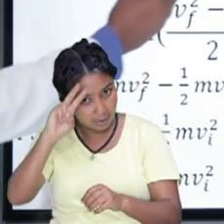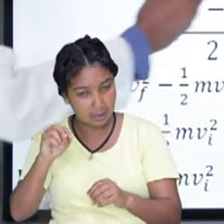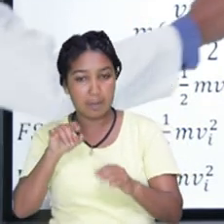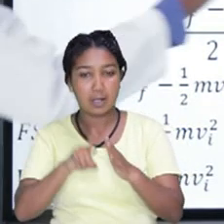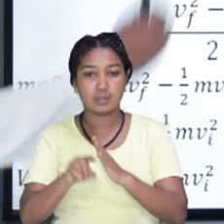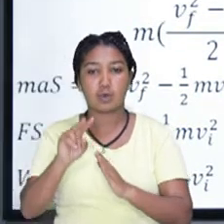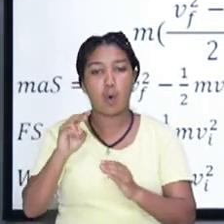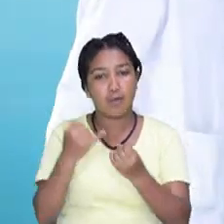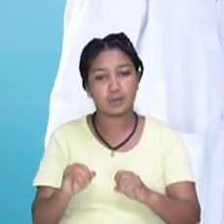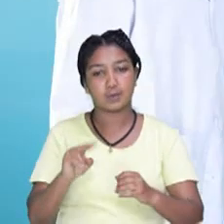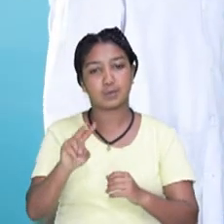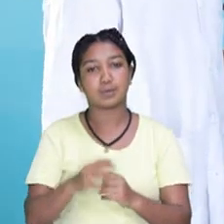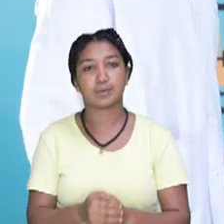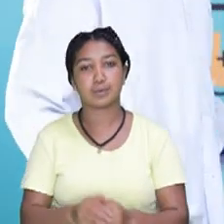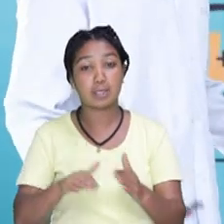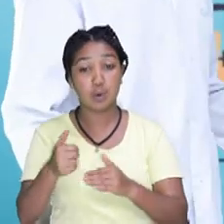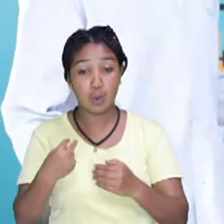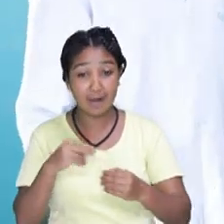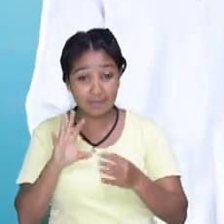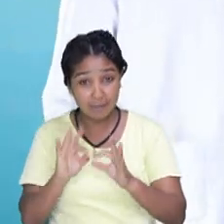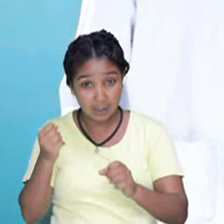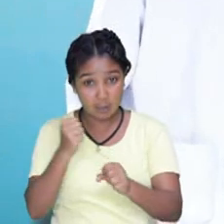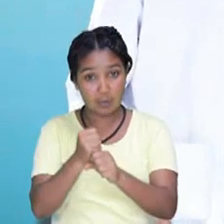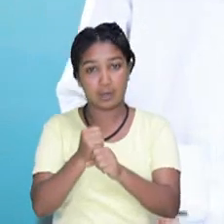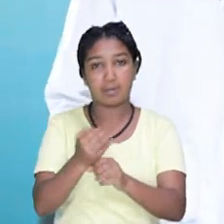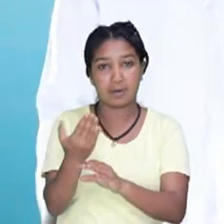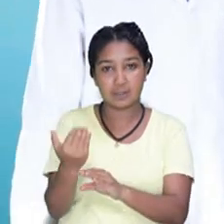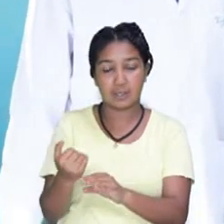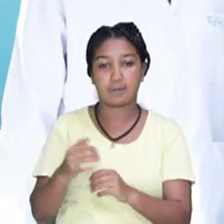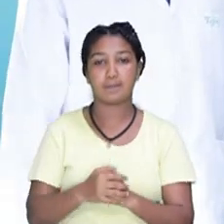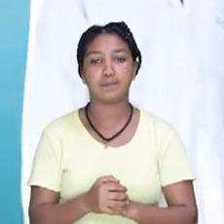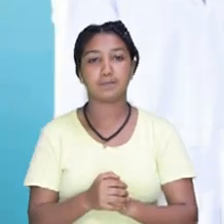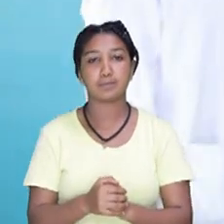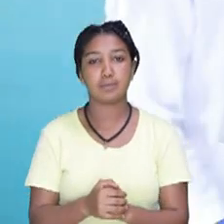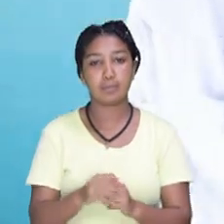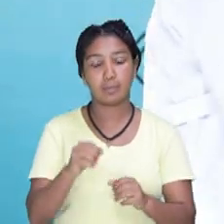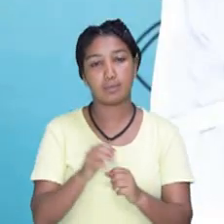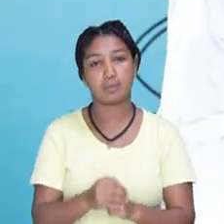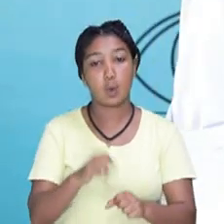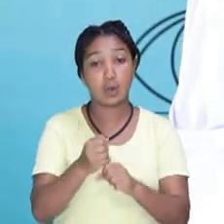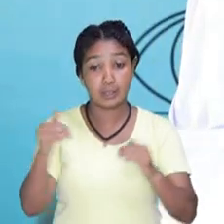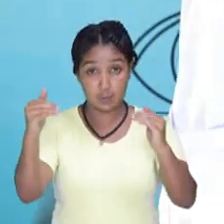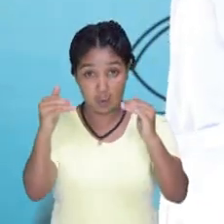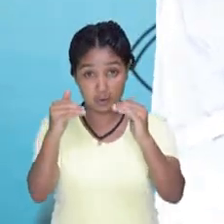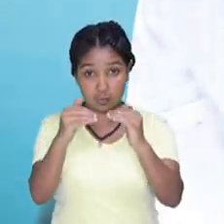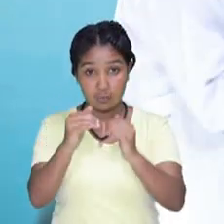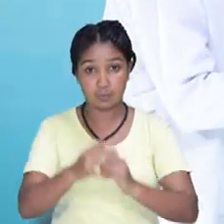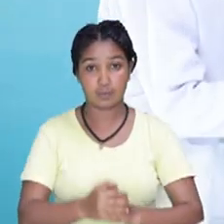squared over 2. Then, we have defined work. Previously, we have defined work as what? Work is equals